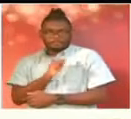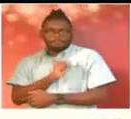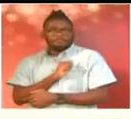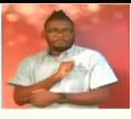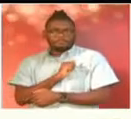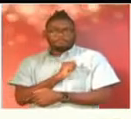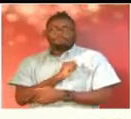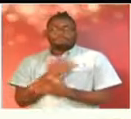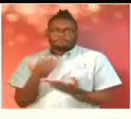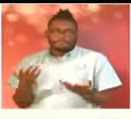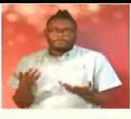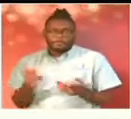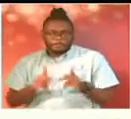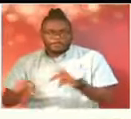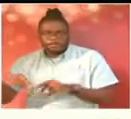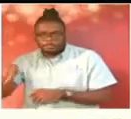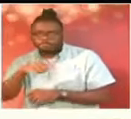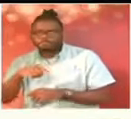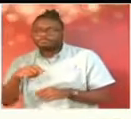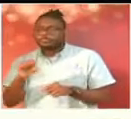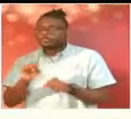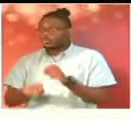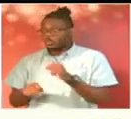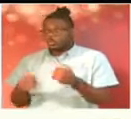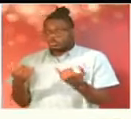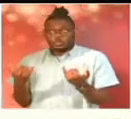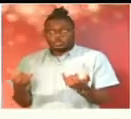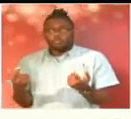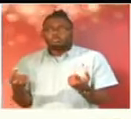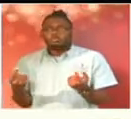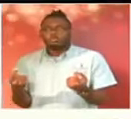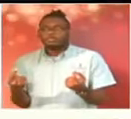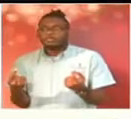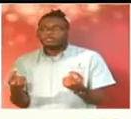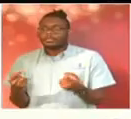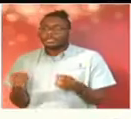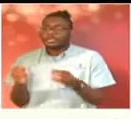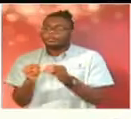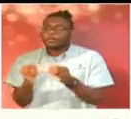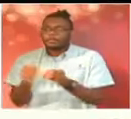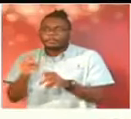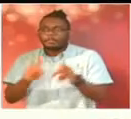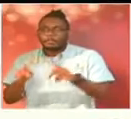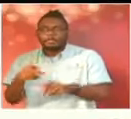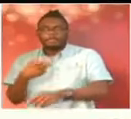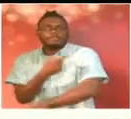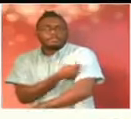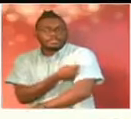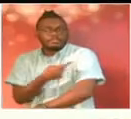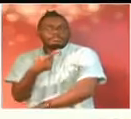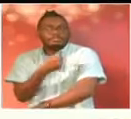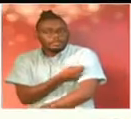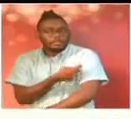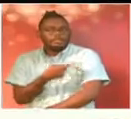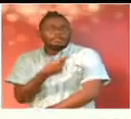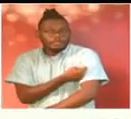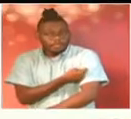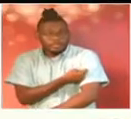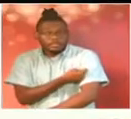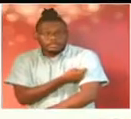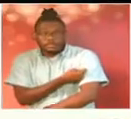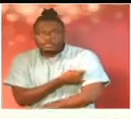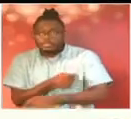So while we build up a larger group of persons within the population that is fully